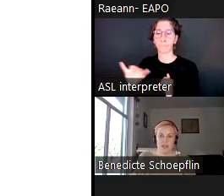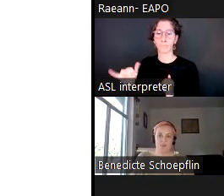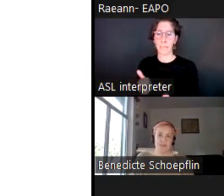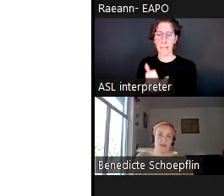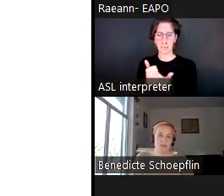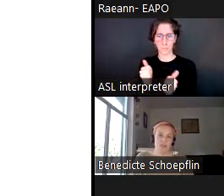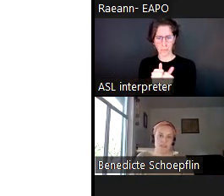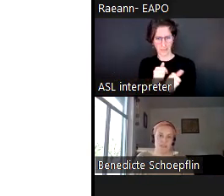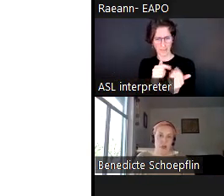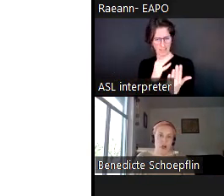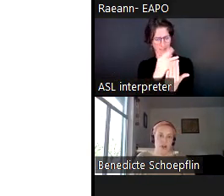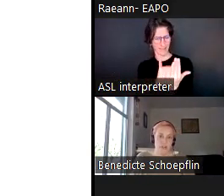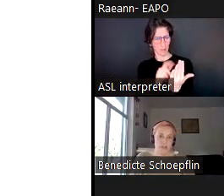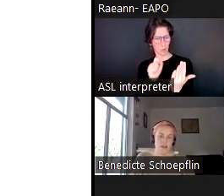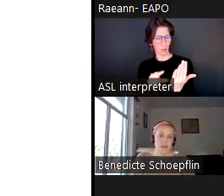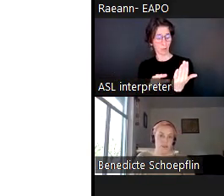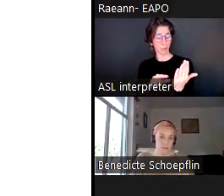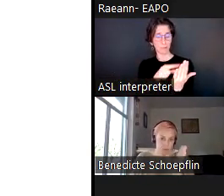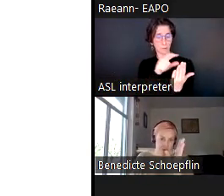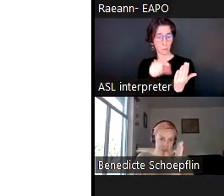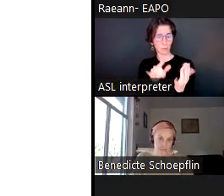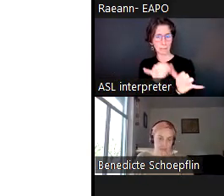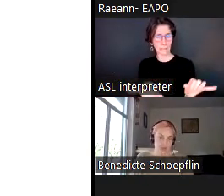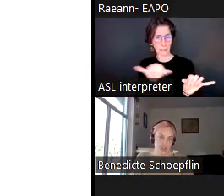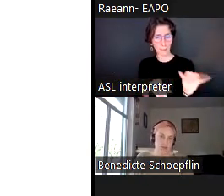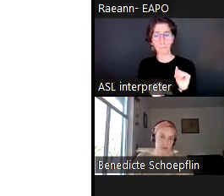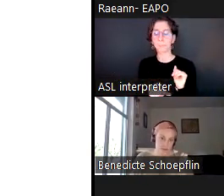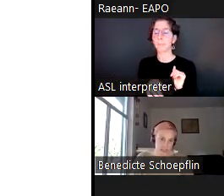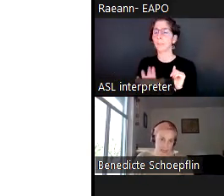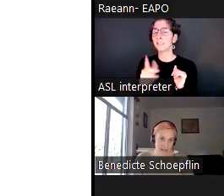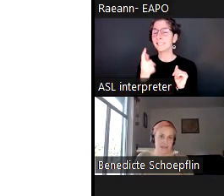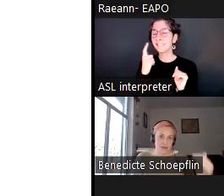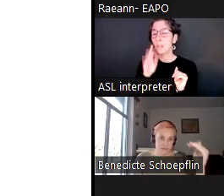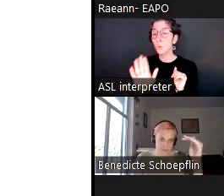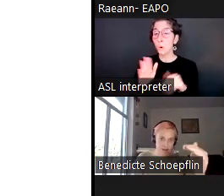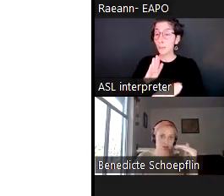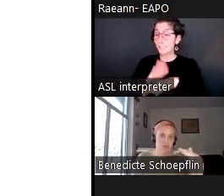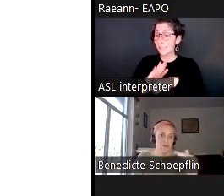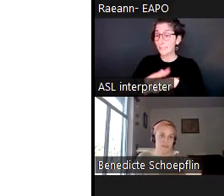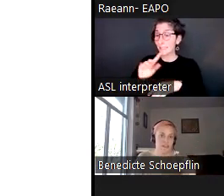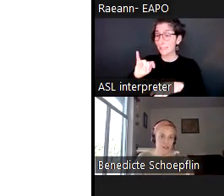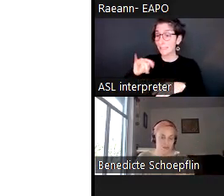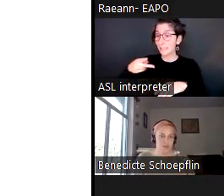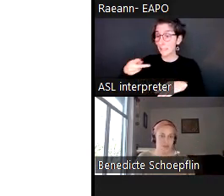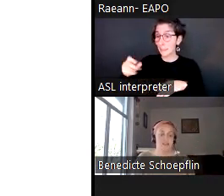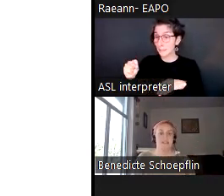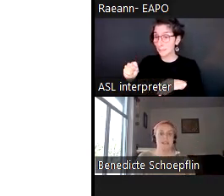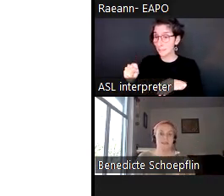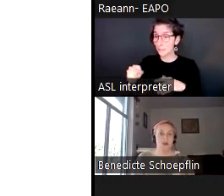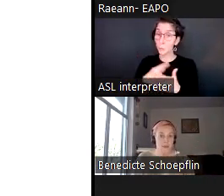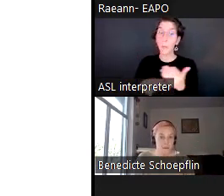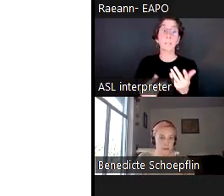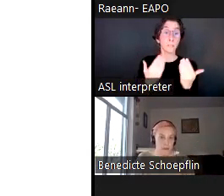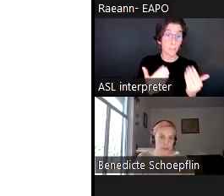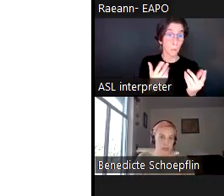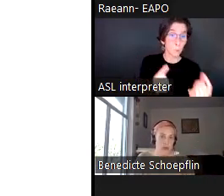being asked right now, which is, are there, so the tips you shared towards the end of things to do and things not to do to stay safe,